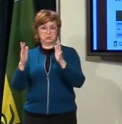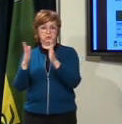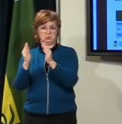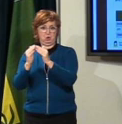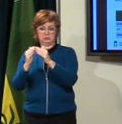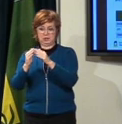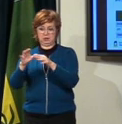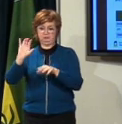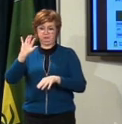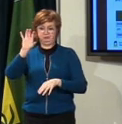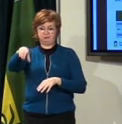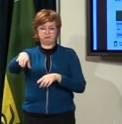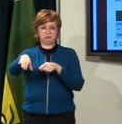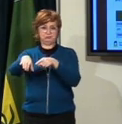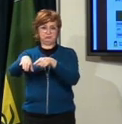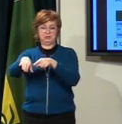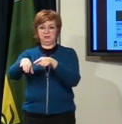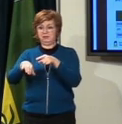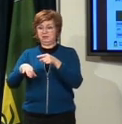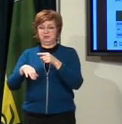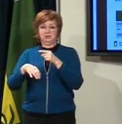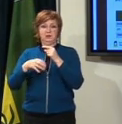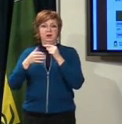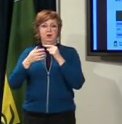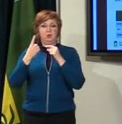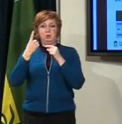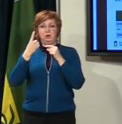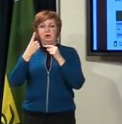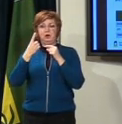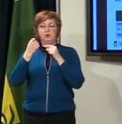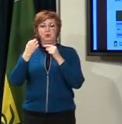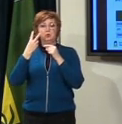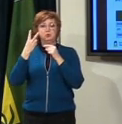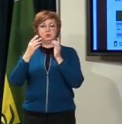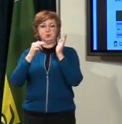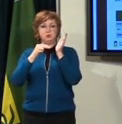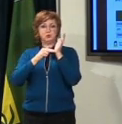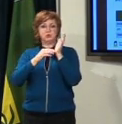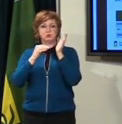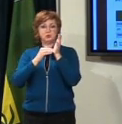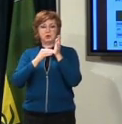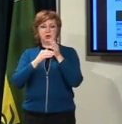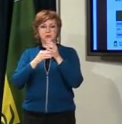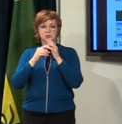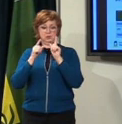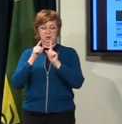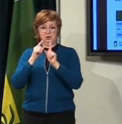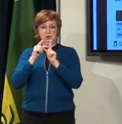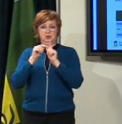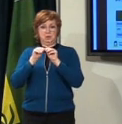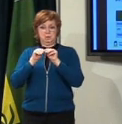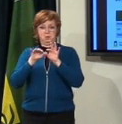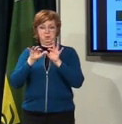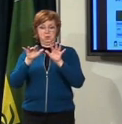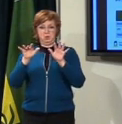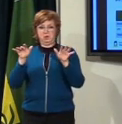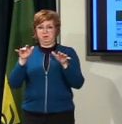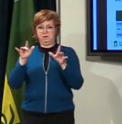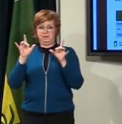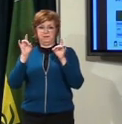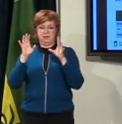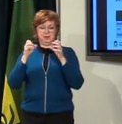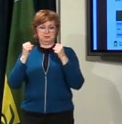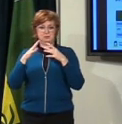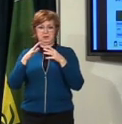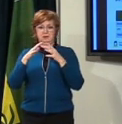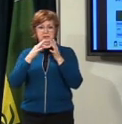take out significant portions of departments in our acute larger facilities, and we need to be ready to be able to respond to those so